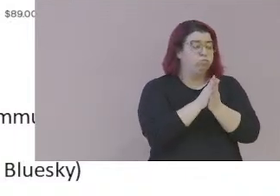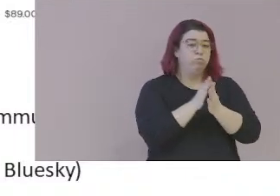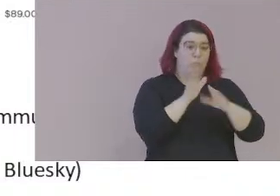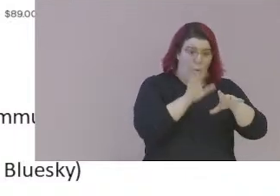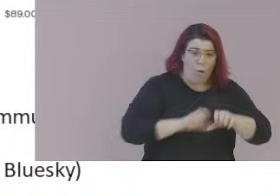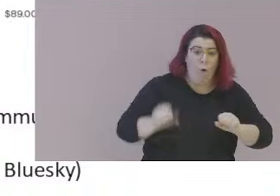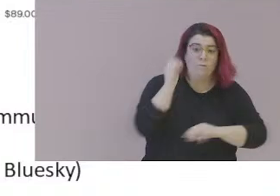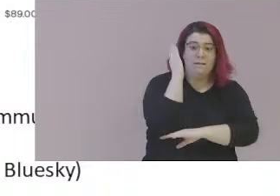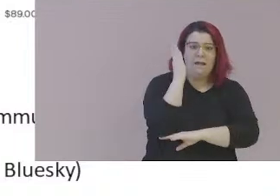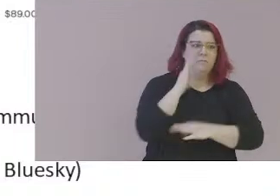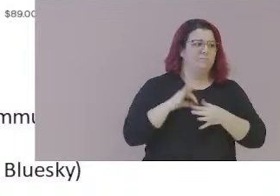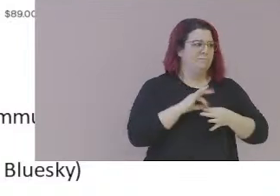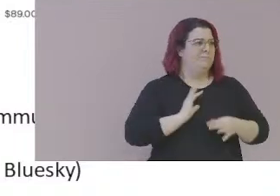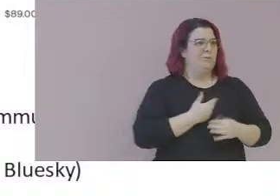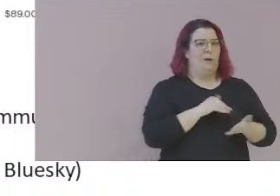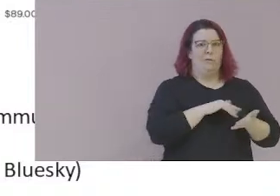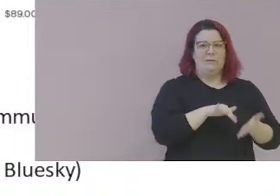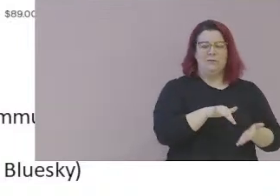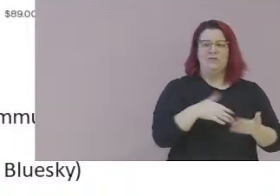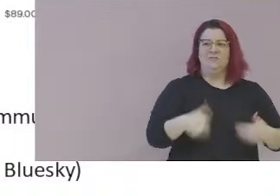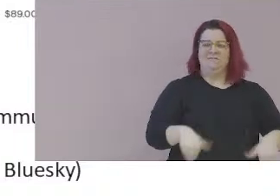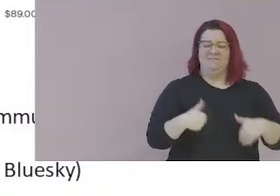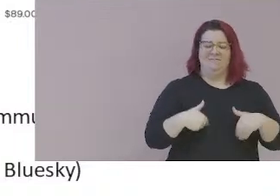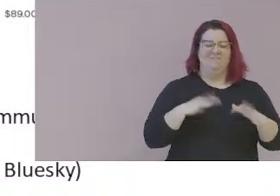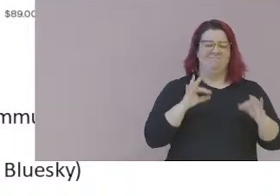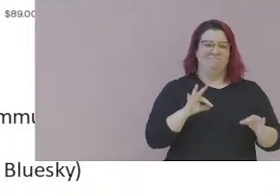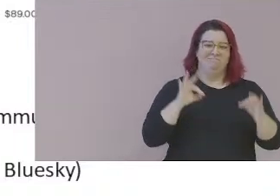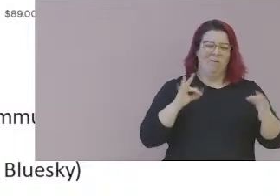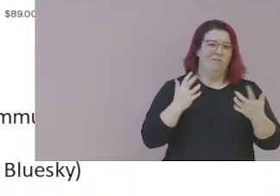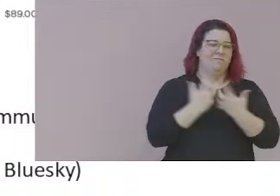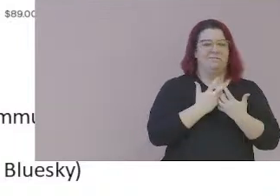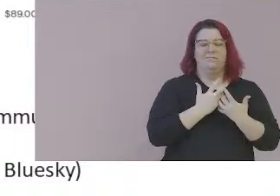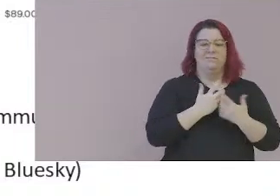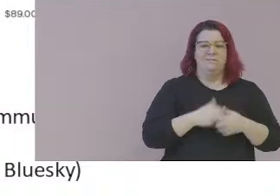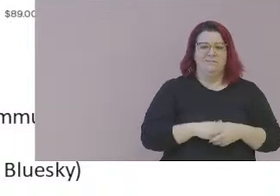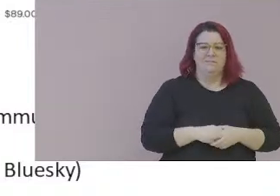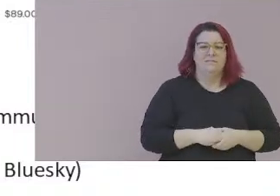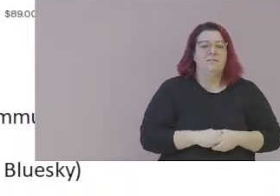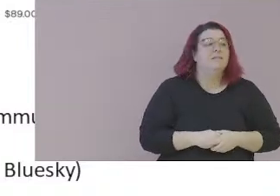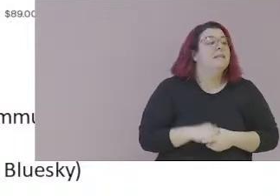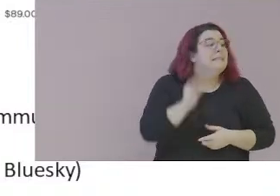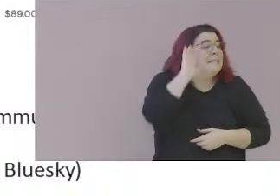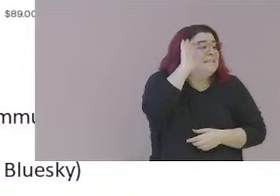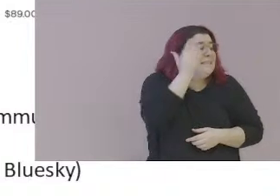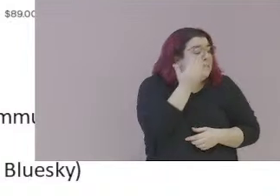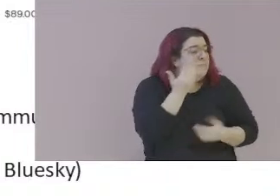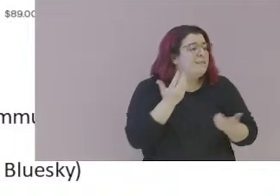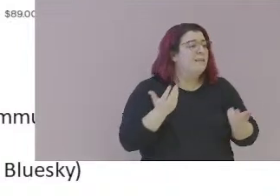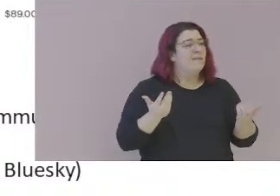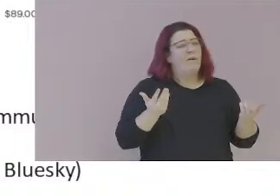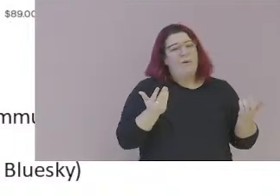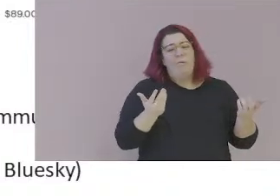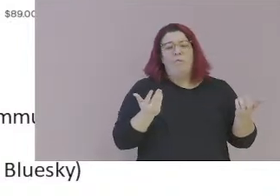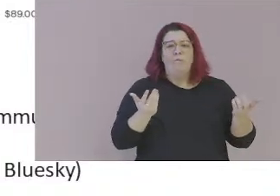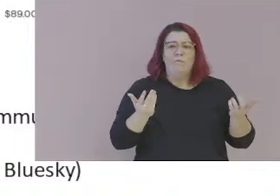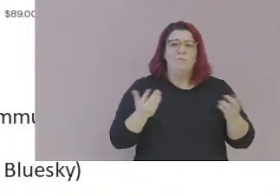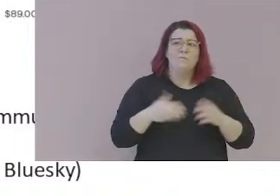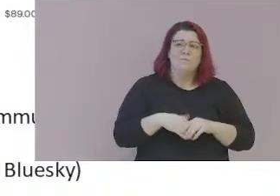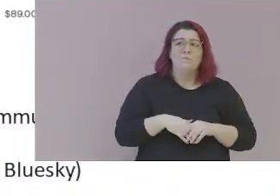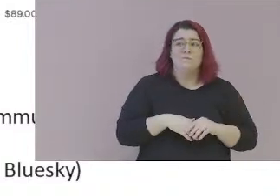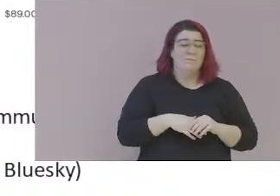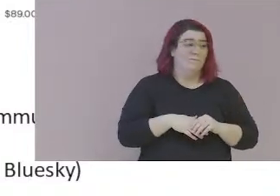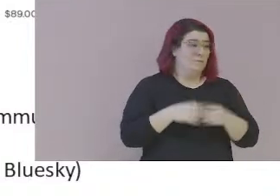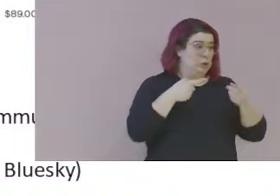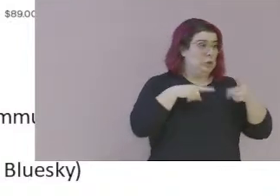at the perfect time for us to celebrate the book, even if it currently seems as though very few lessons were